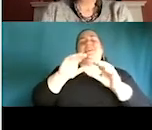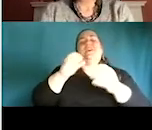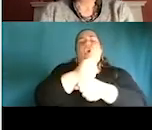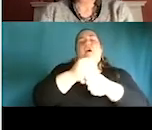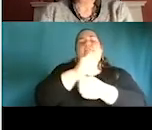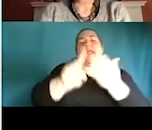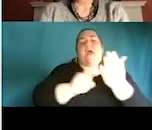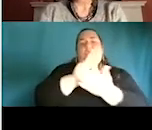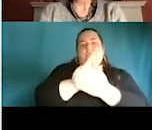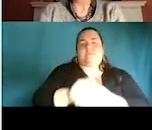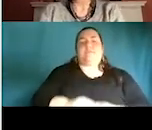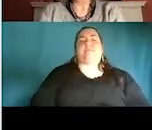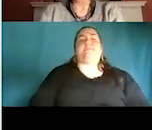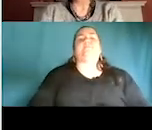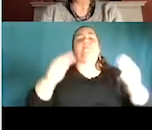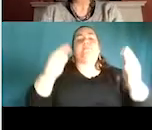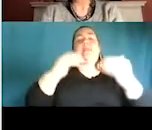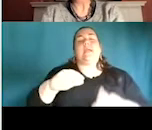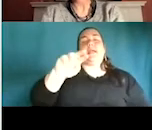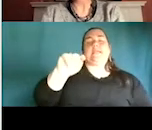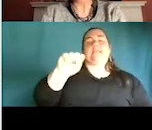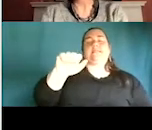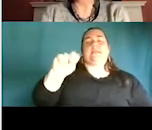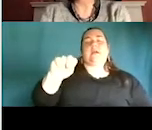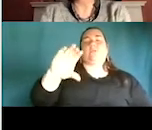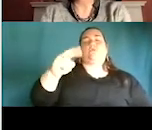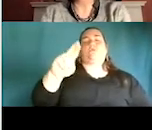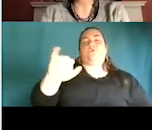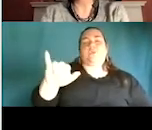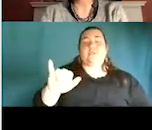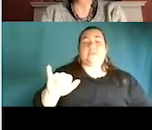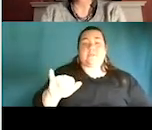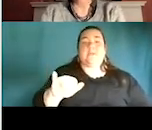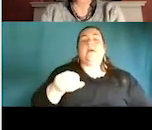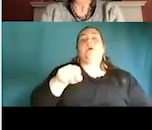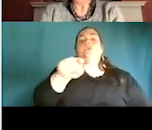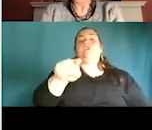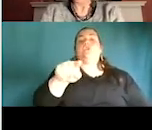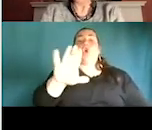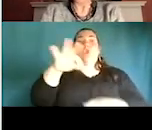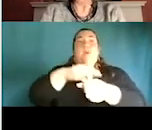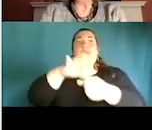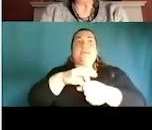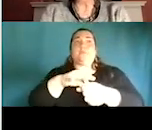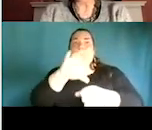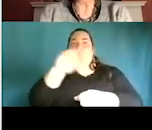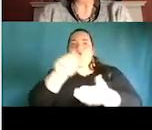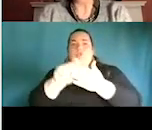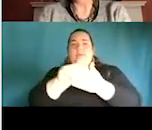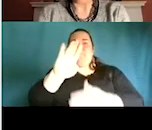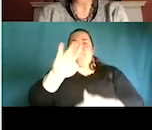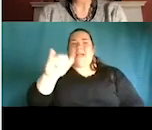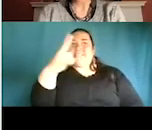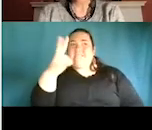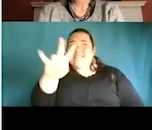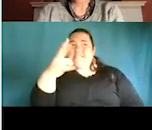Nitzan Shorif's nomination was co-written by 17 current and former students and accompanied by a group portrait of most of